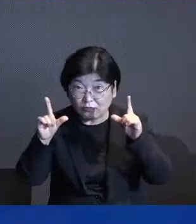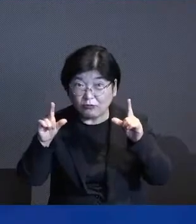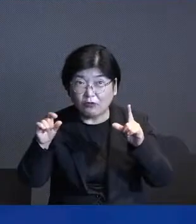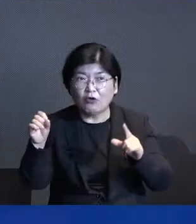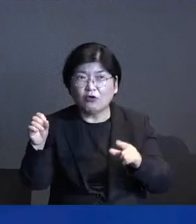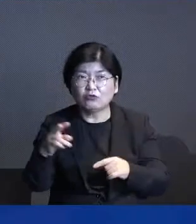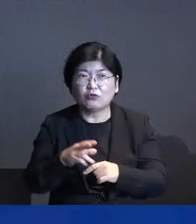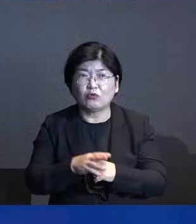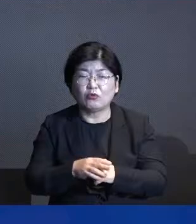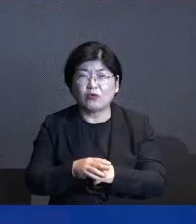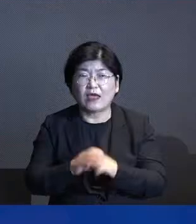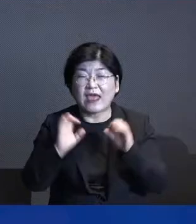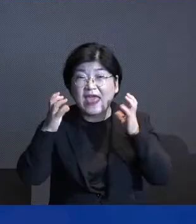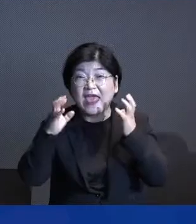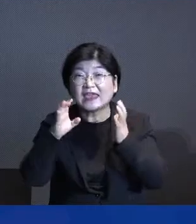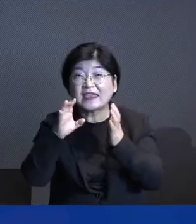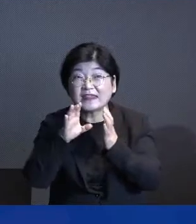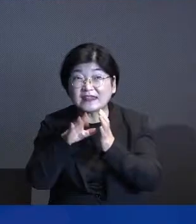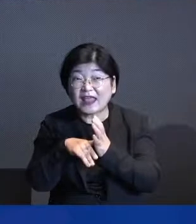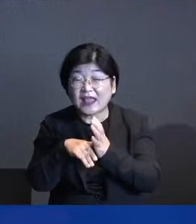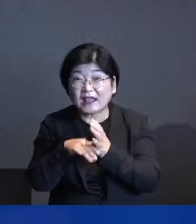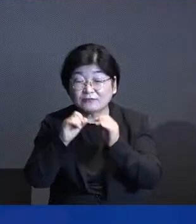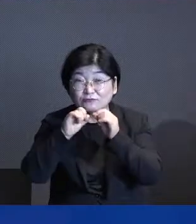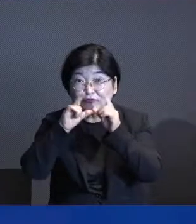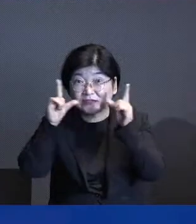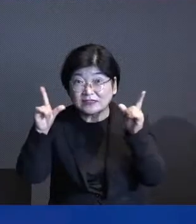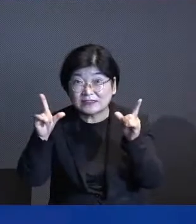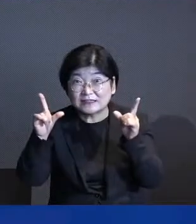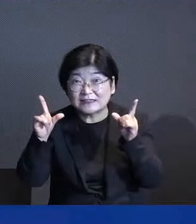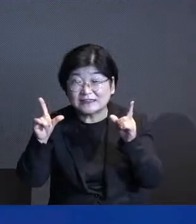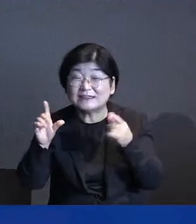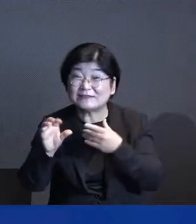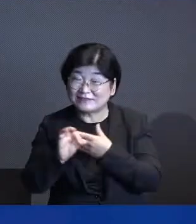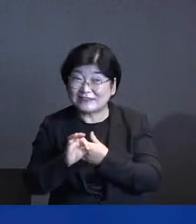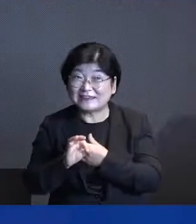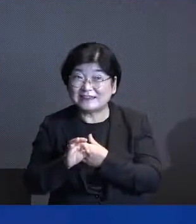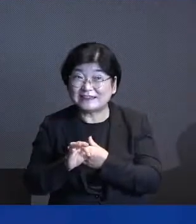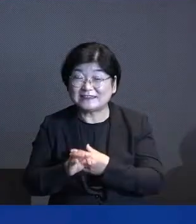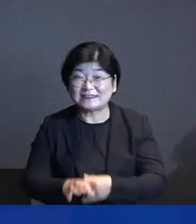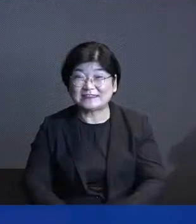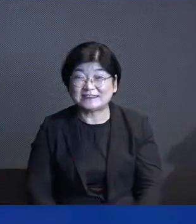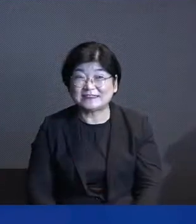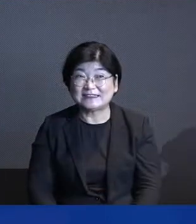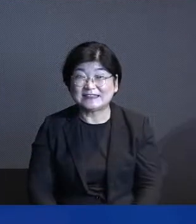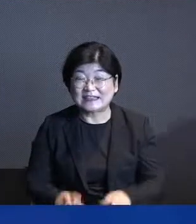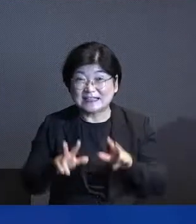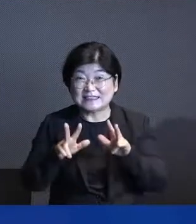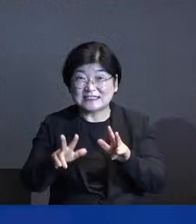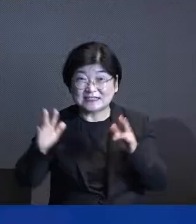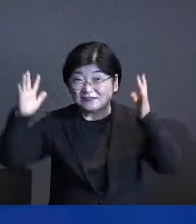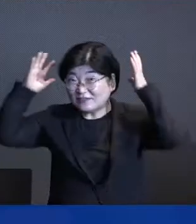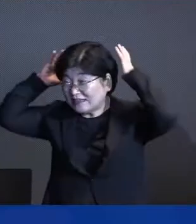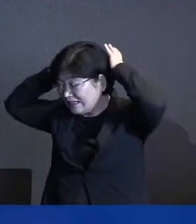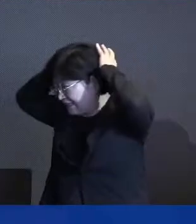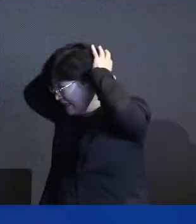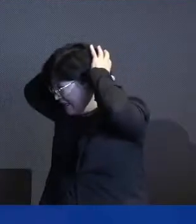see. So brain, like it matures in the rear part of the brain,